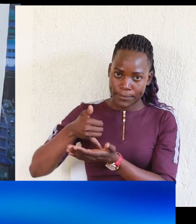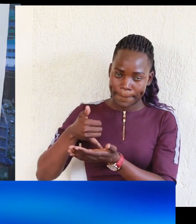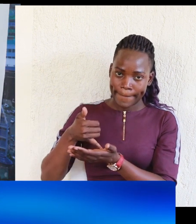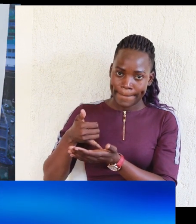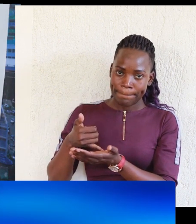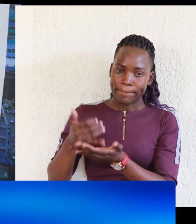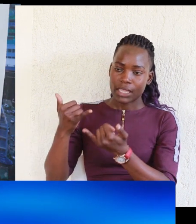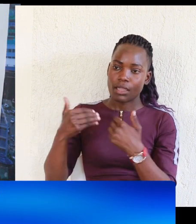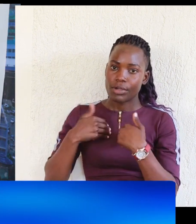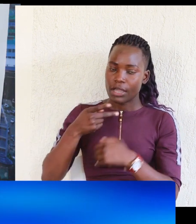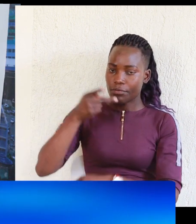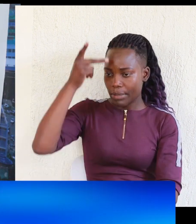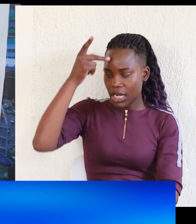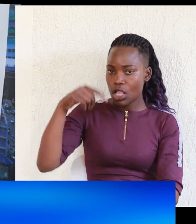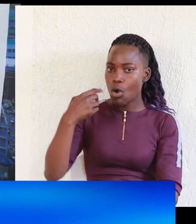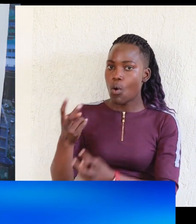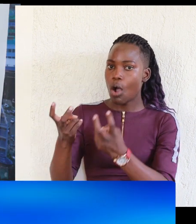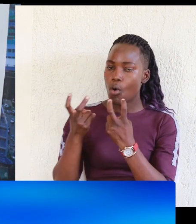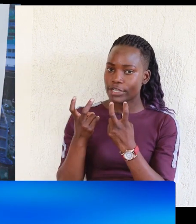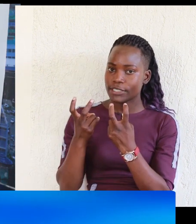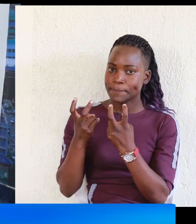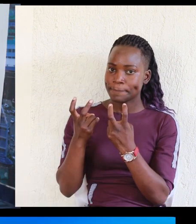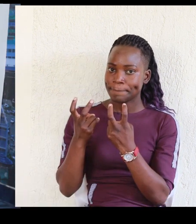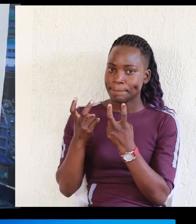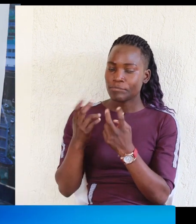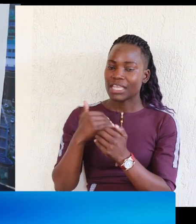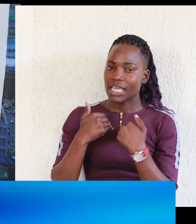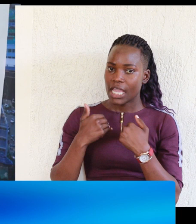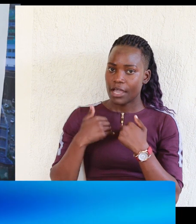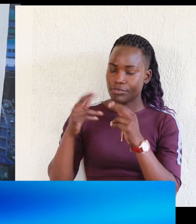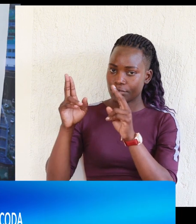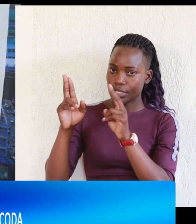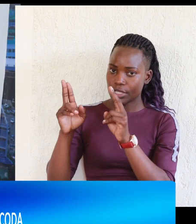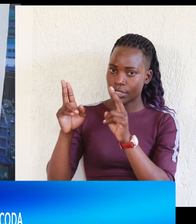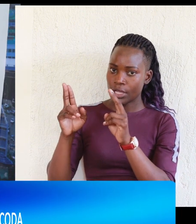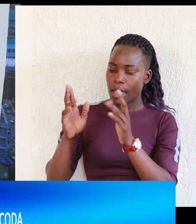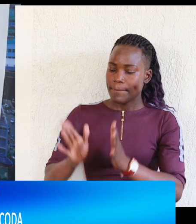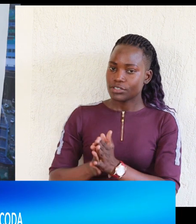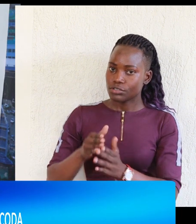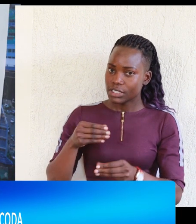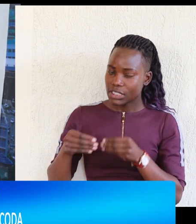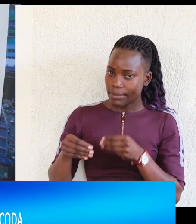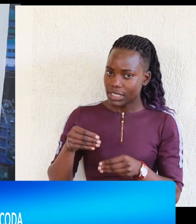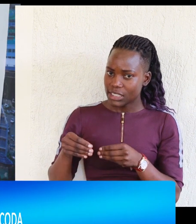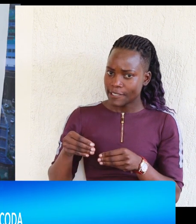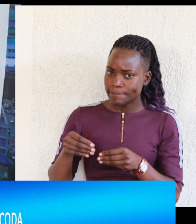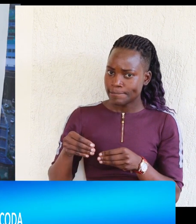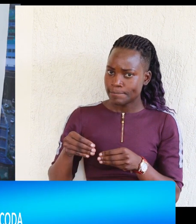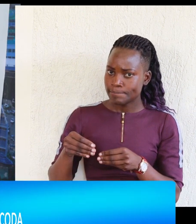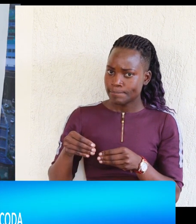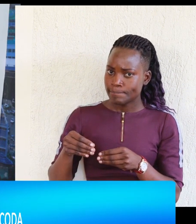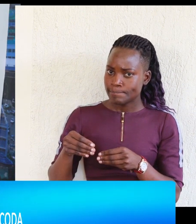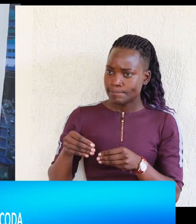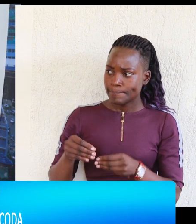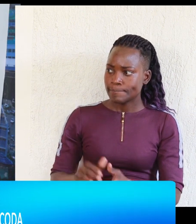At home now, we have parents over there watching, and maybe they have issues. They have, people with disability at home as well. Maybe